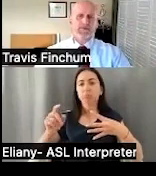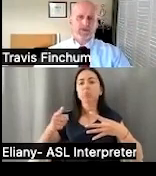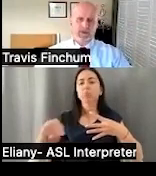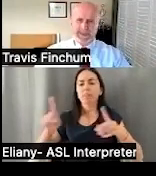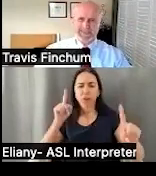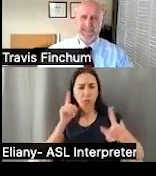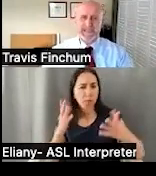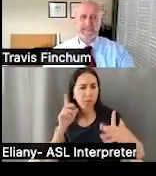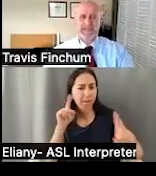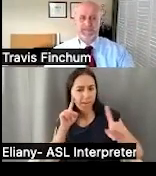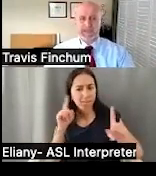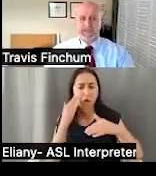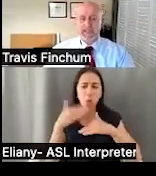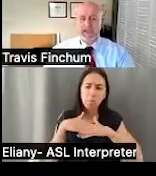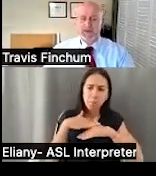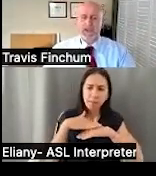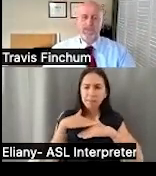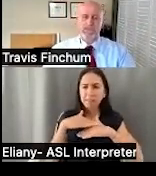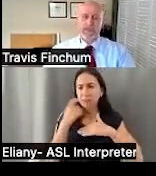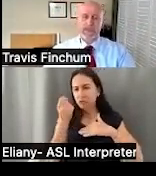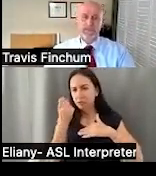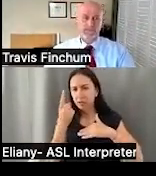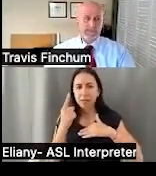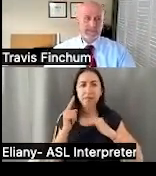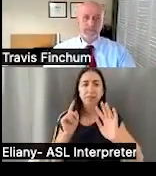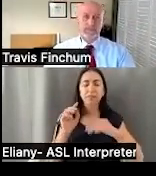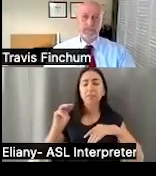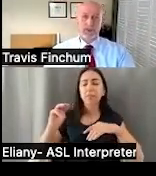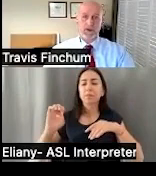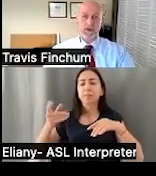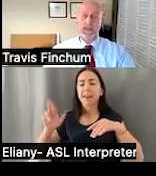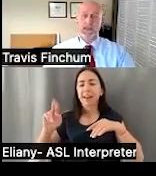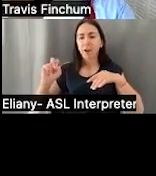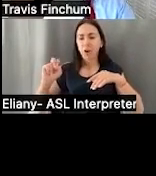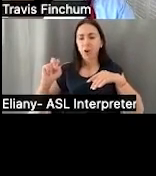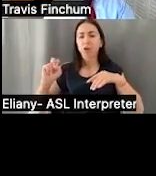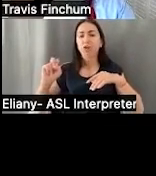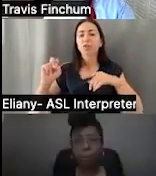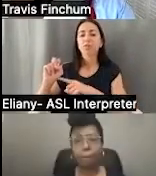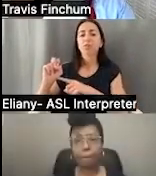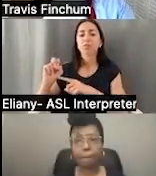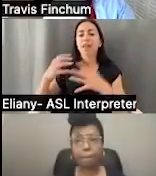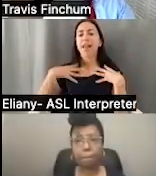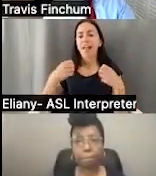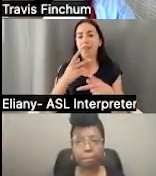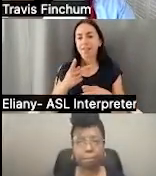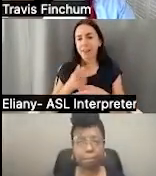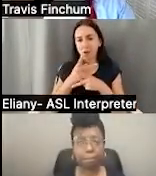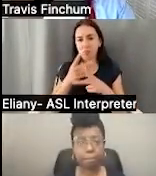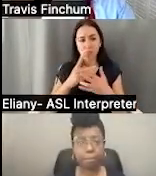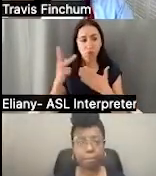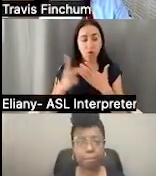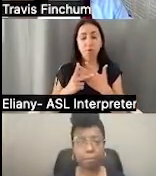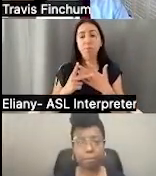heard of, know the basic ideas of Medicare, but Medicare is typically our healthcare program for individuals